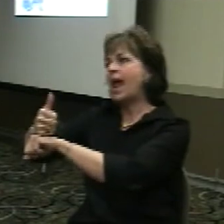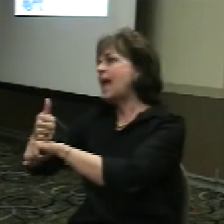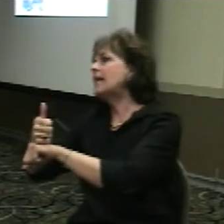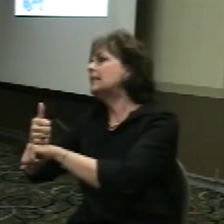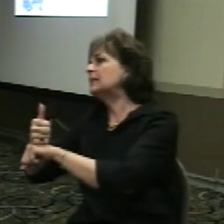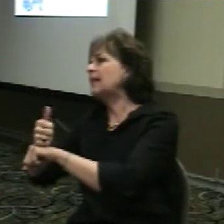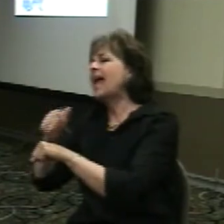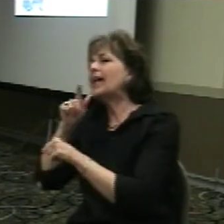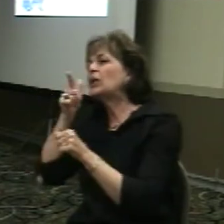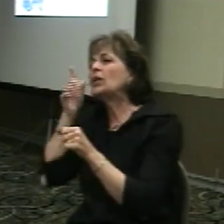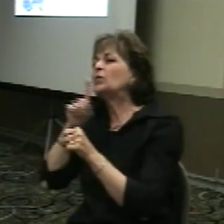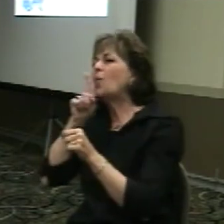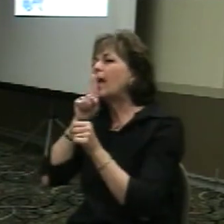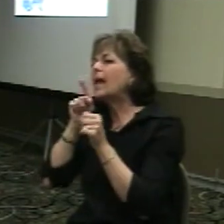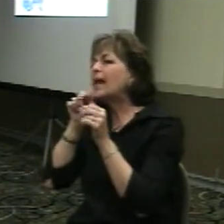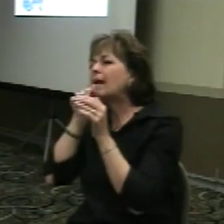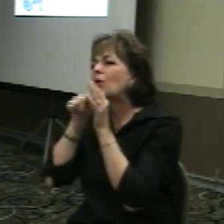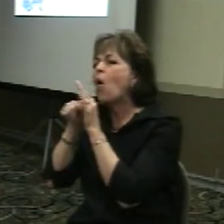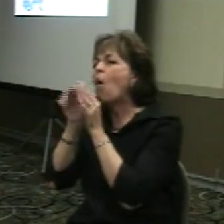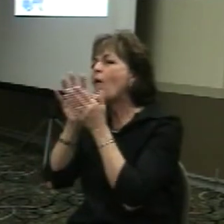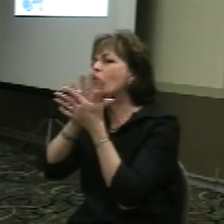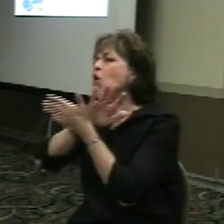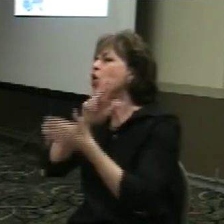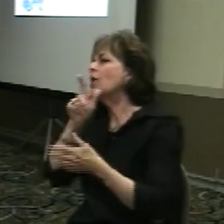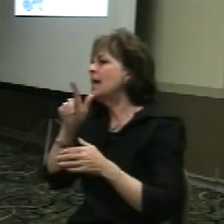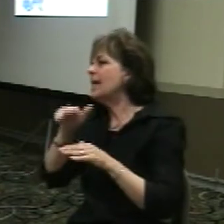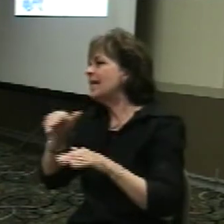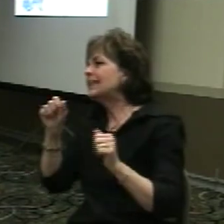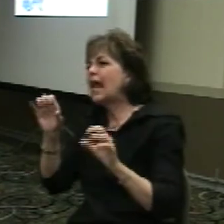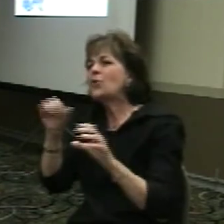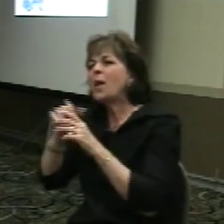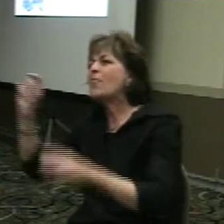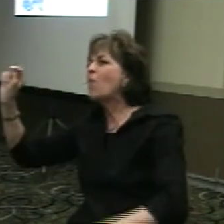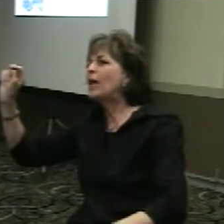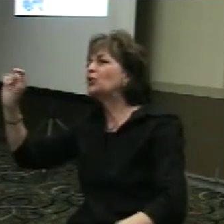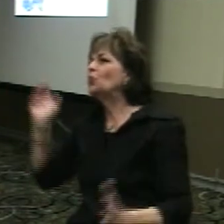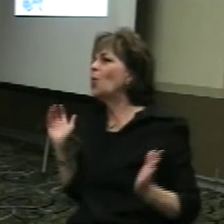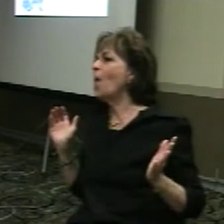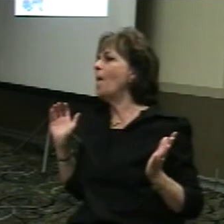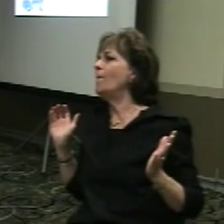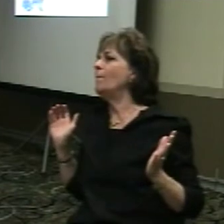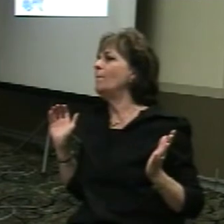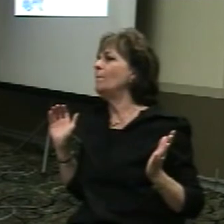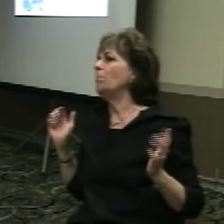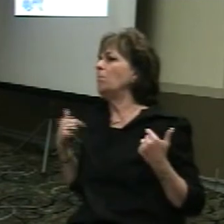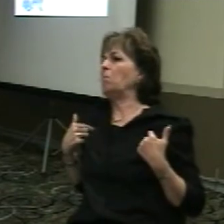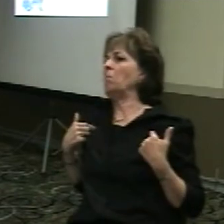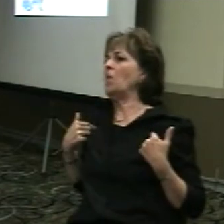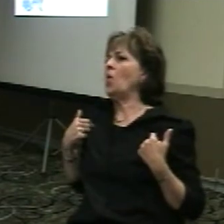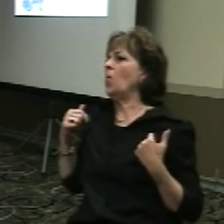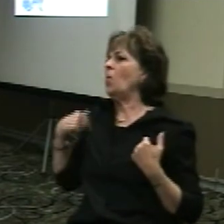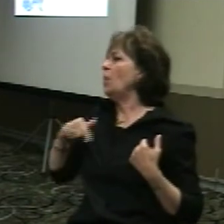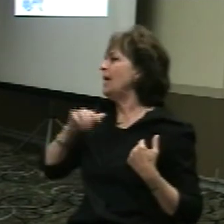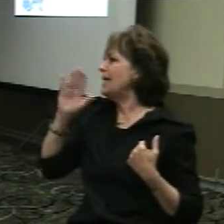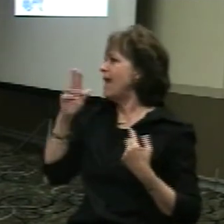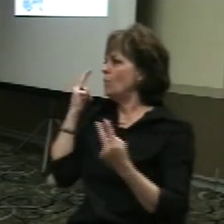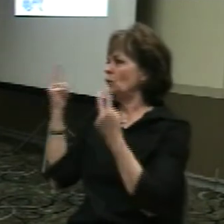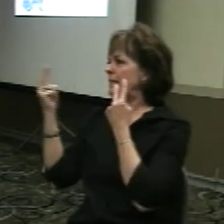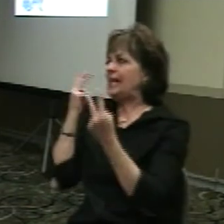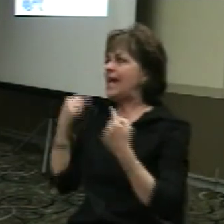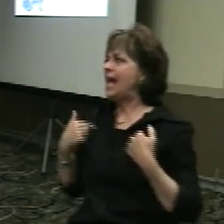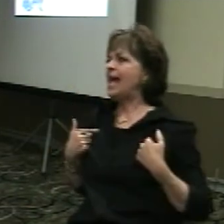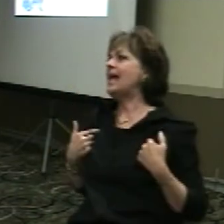behavior that's very covert. Kids can do it when they run into the restroom. They can do it, we never see it, but